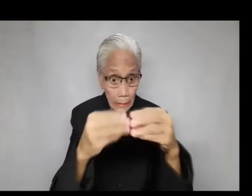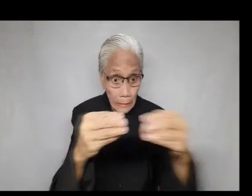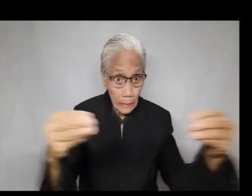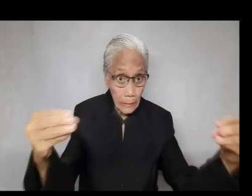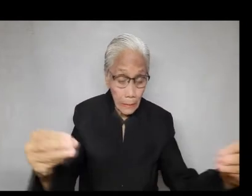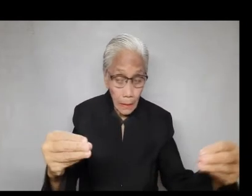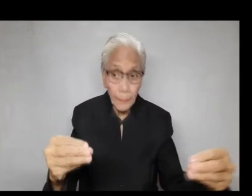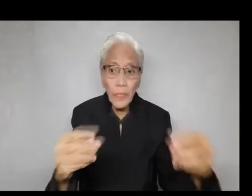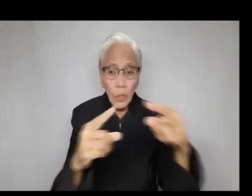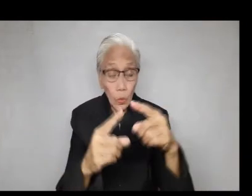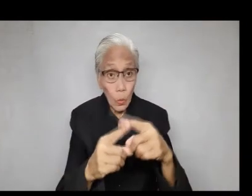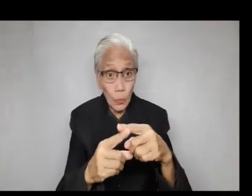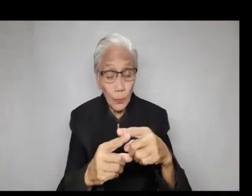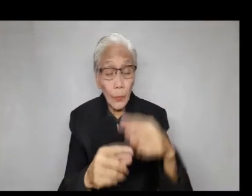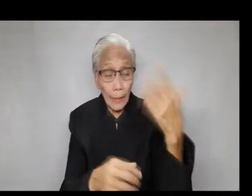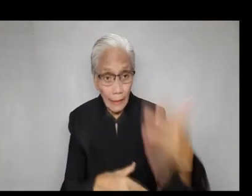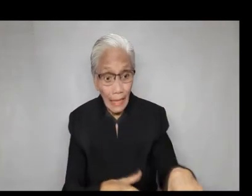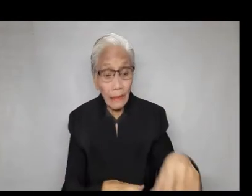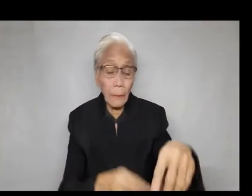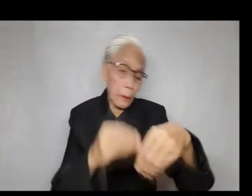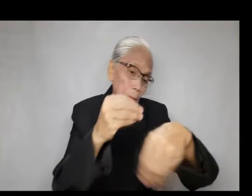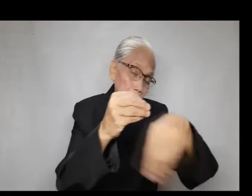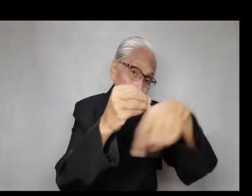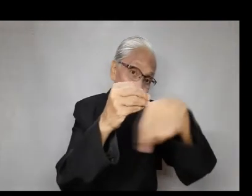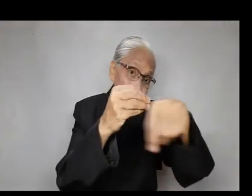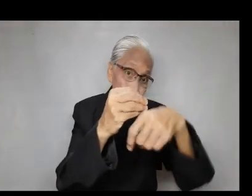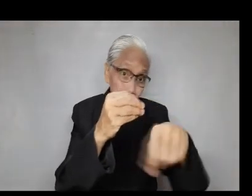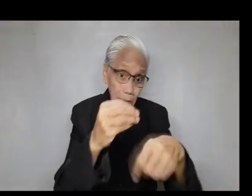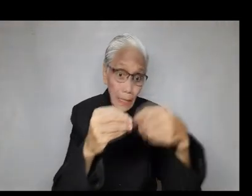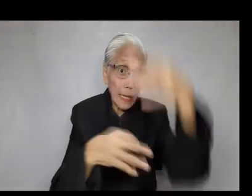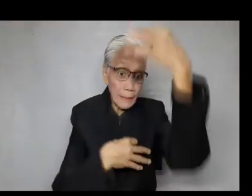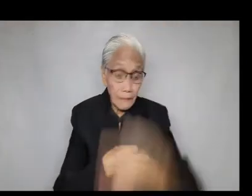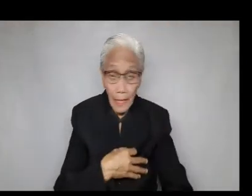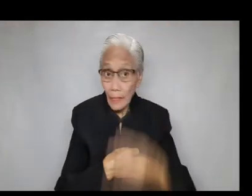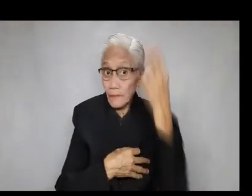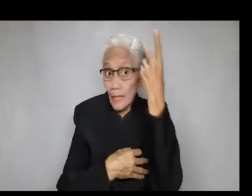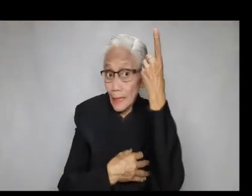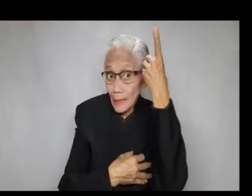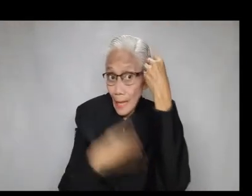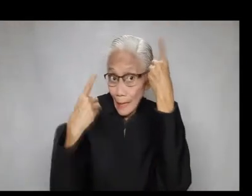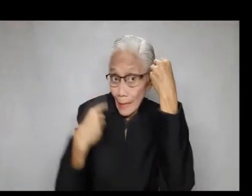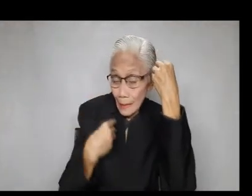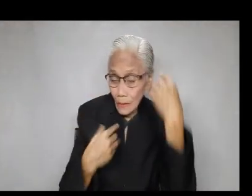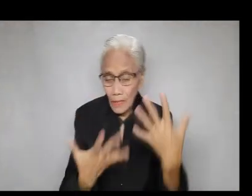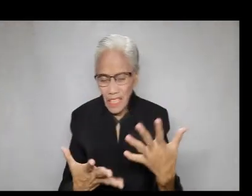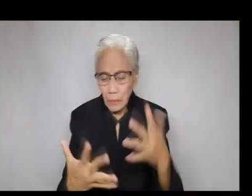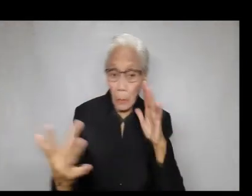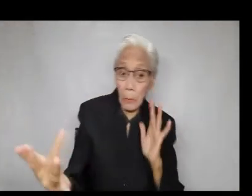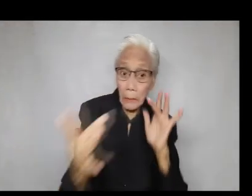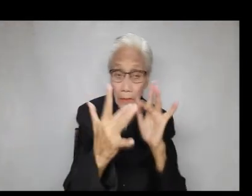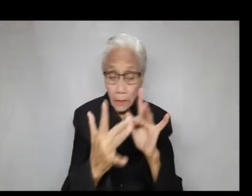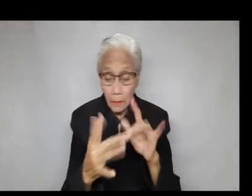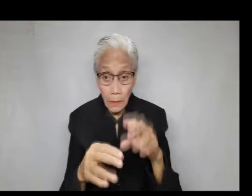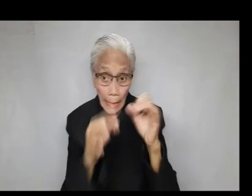practice is actually tying a carrot on a string to a long stick and dangling it in front of